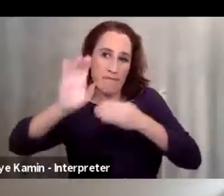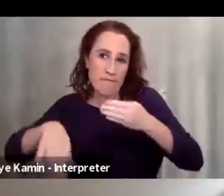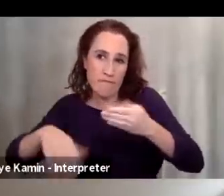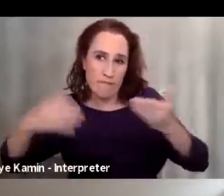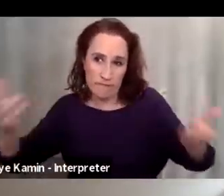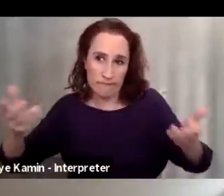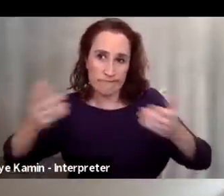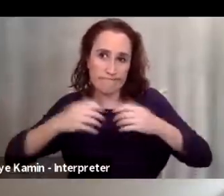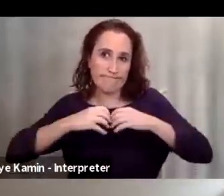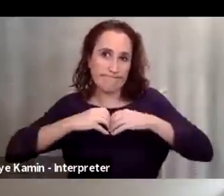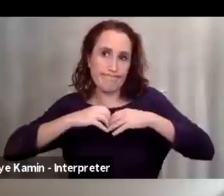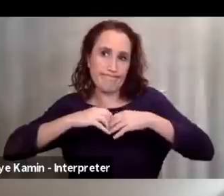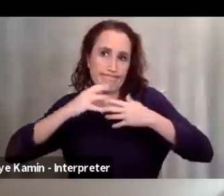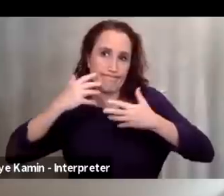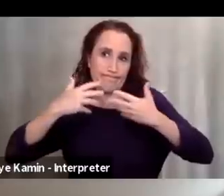about